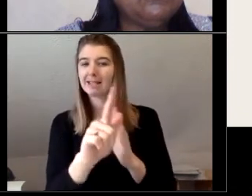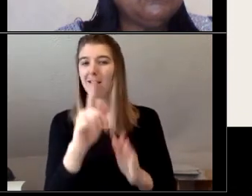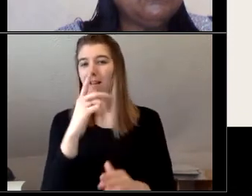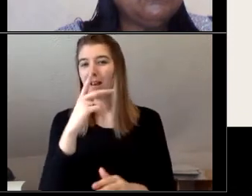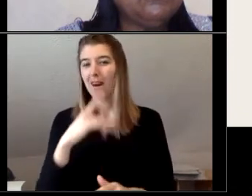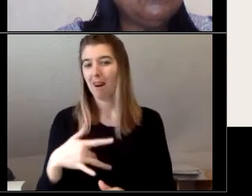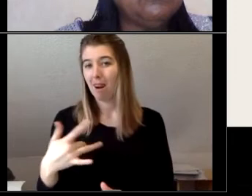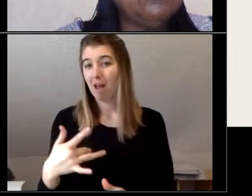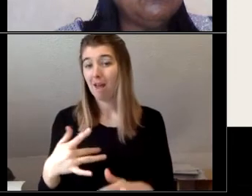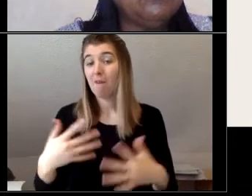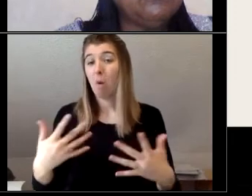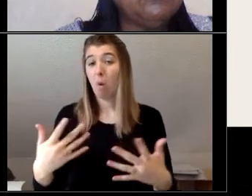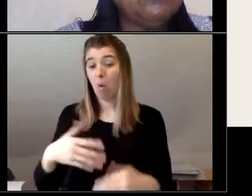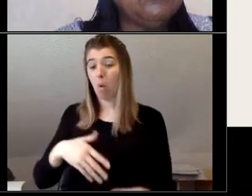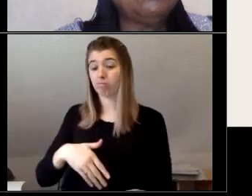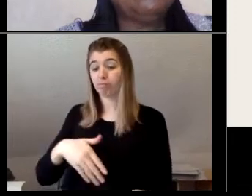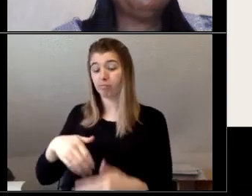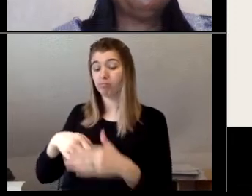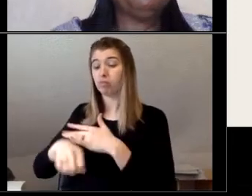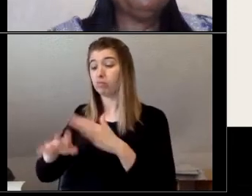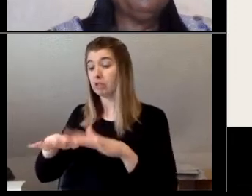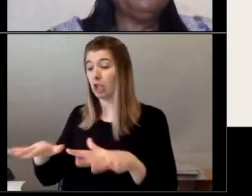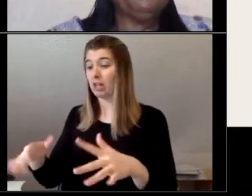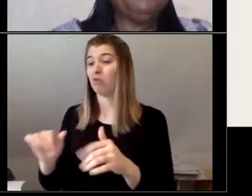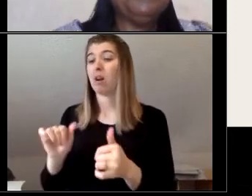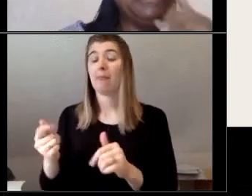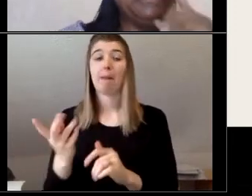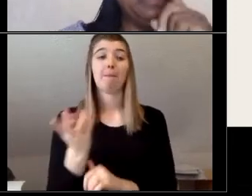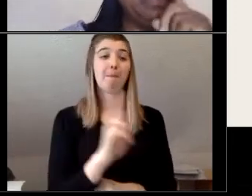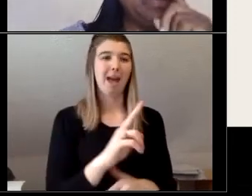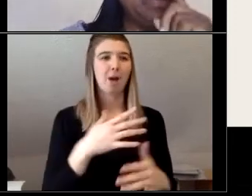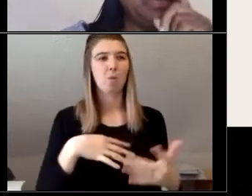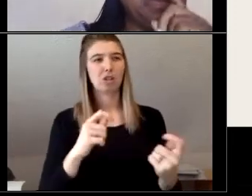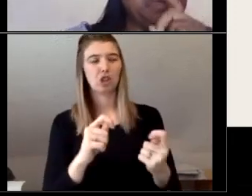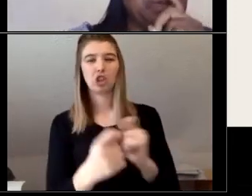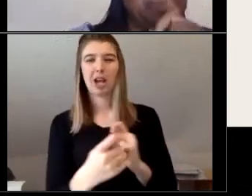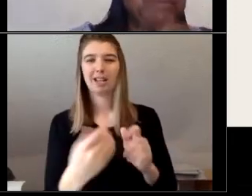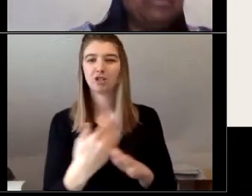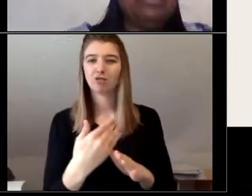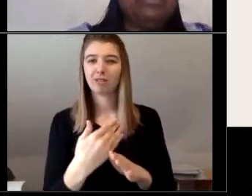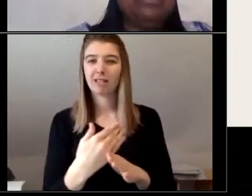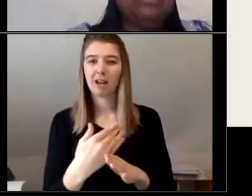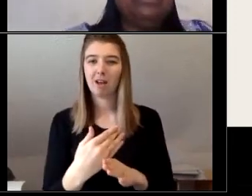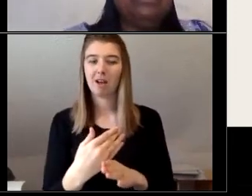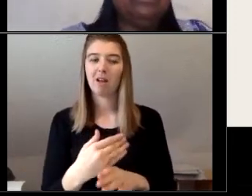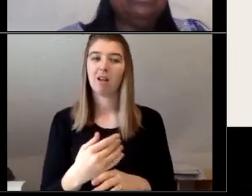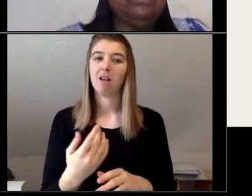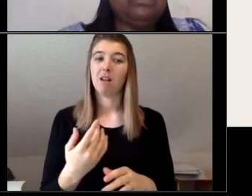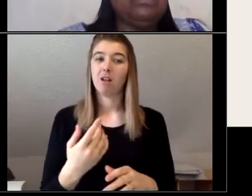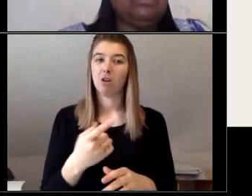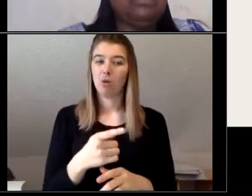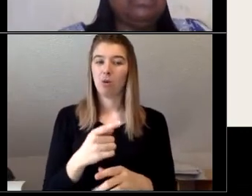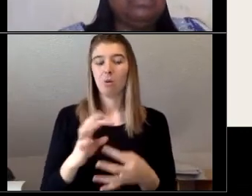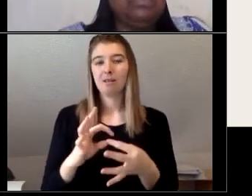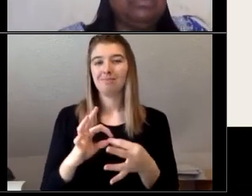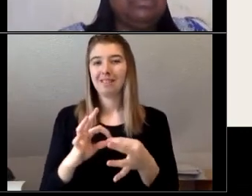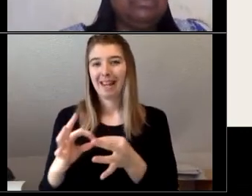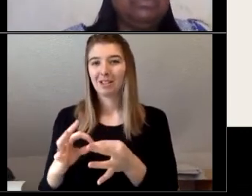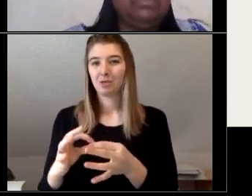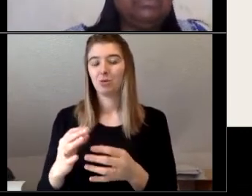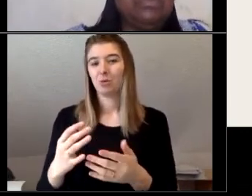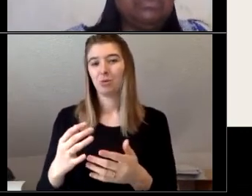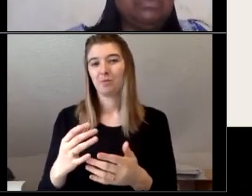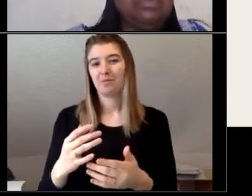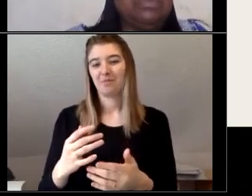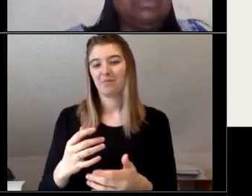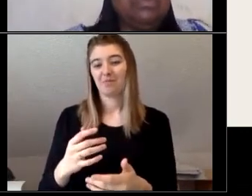career. Again, this is related to the fact that simply women are expected to have time off